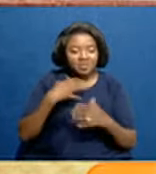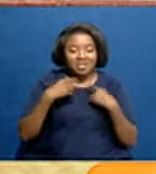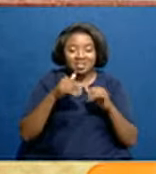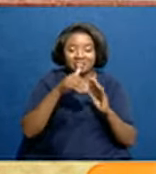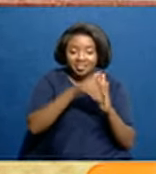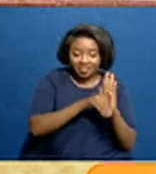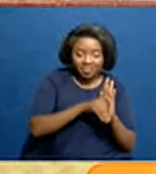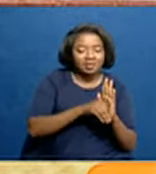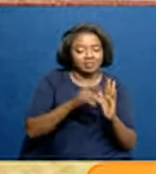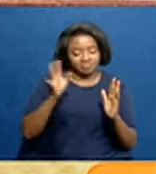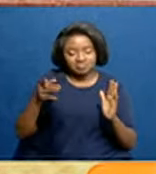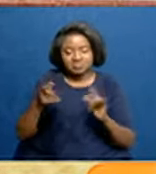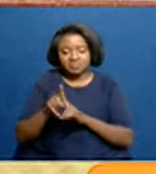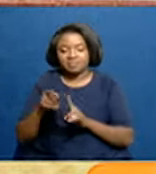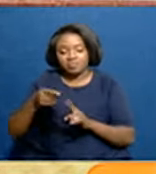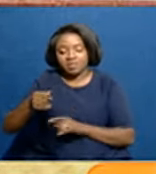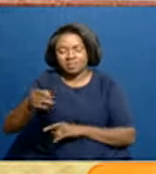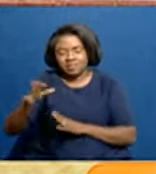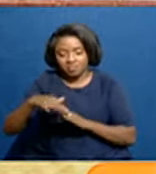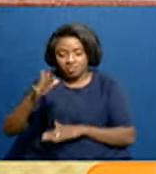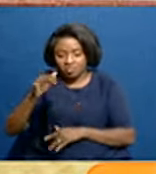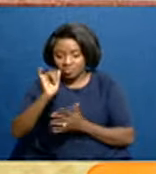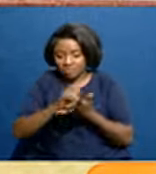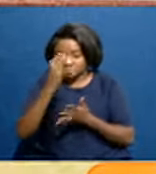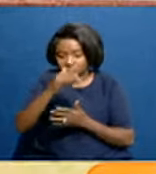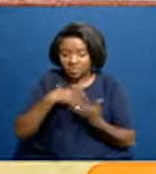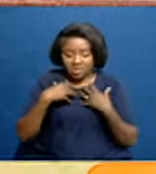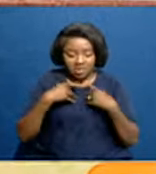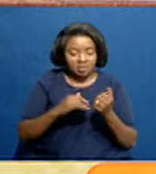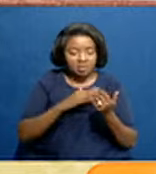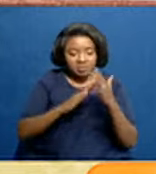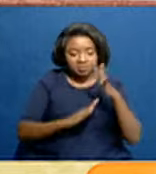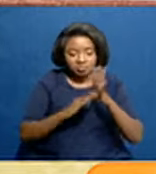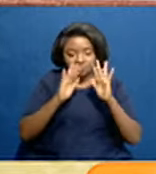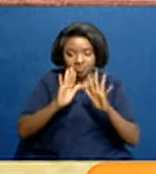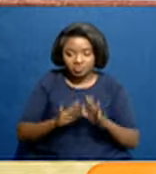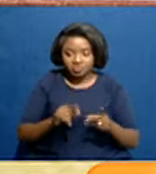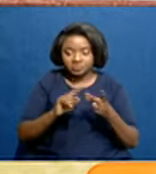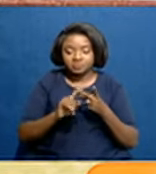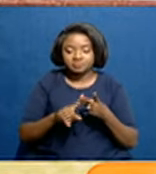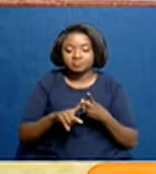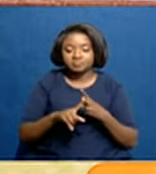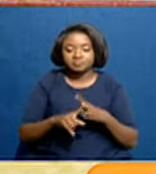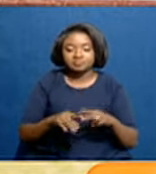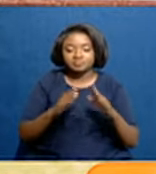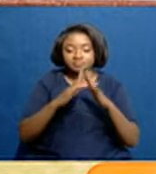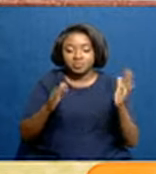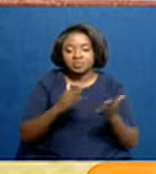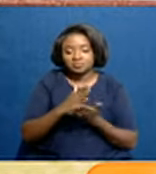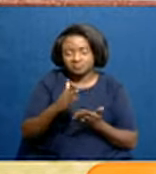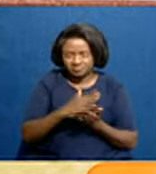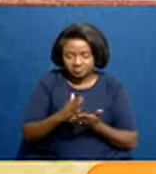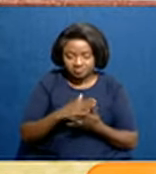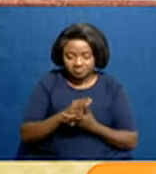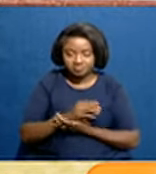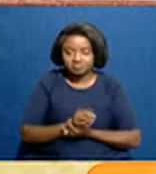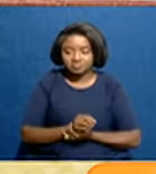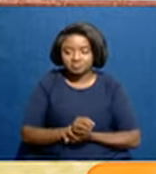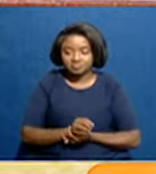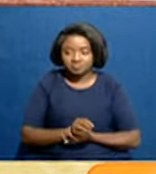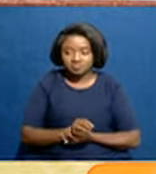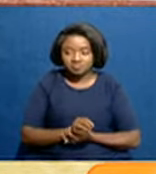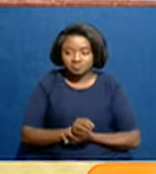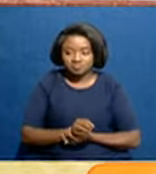that is why health is front and center of our program. Number two is rent. But Jeff,